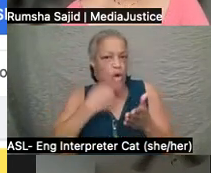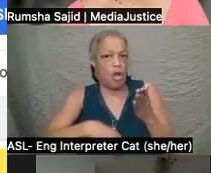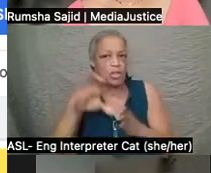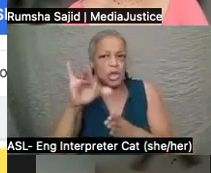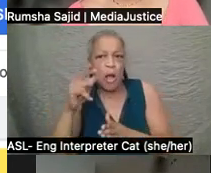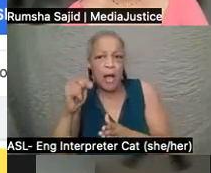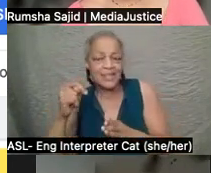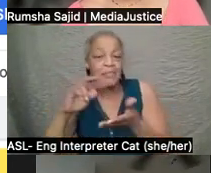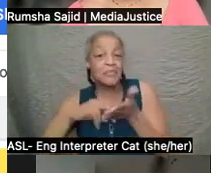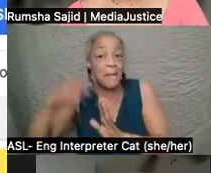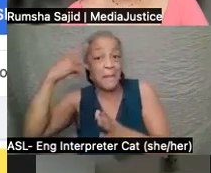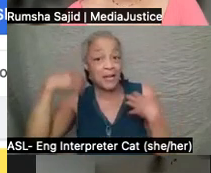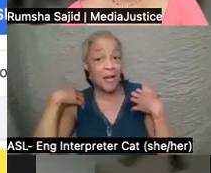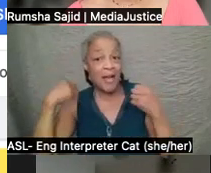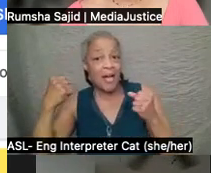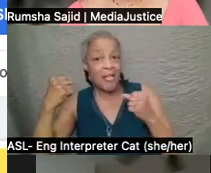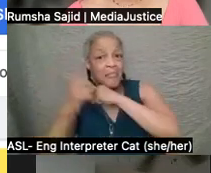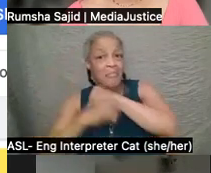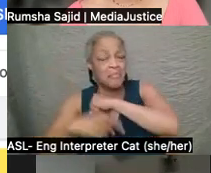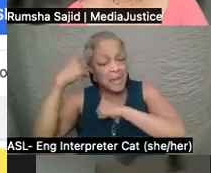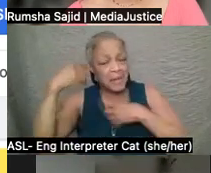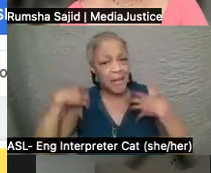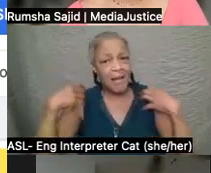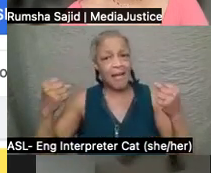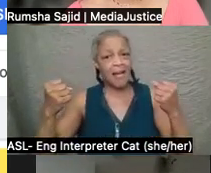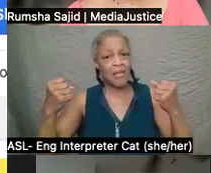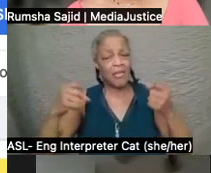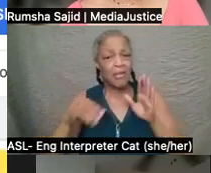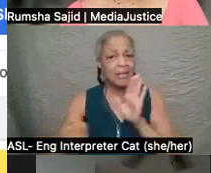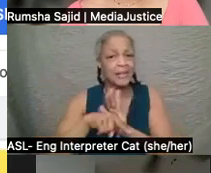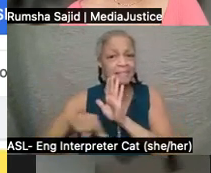and psychologically for people who are on EM as well. That totally makes sense.